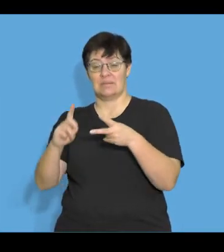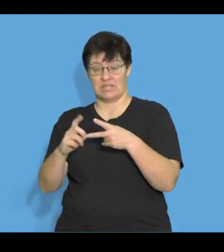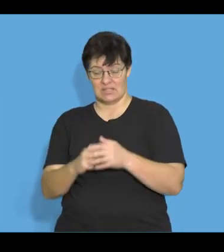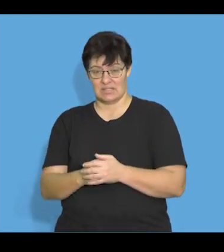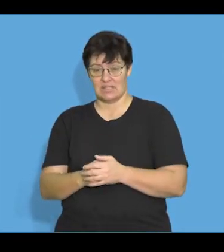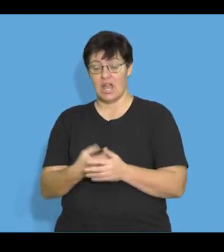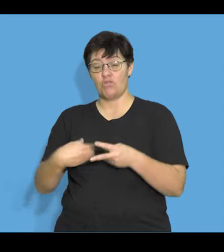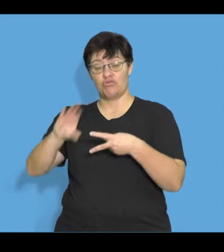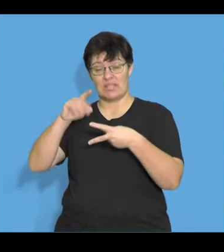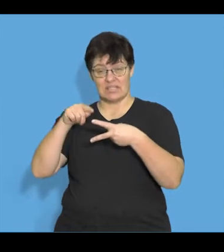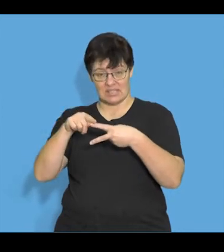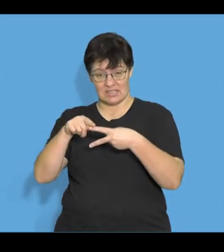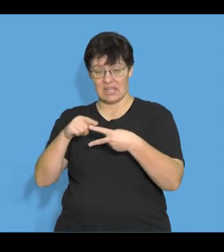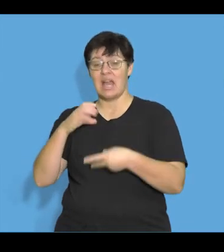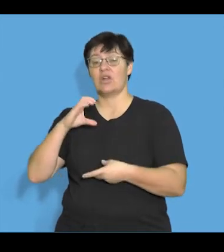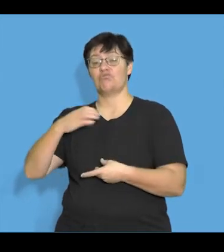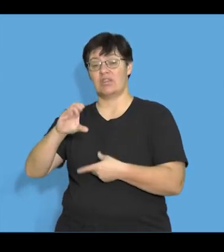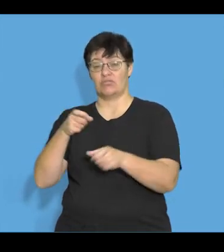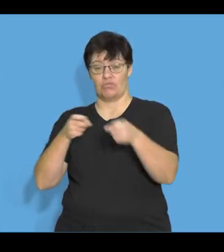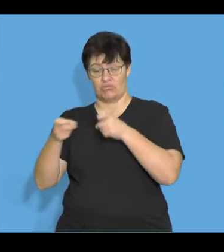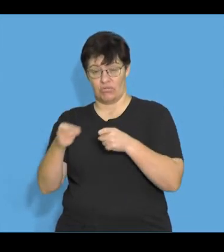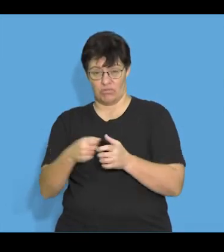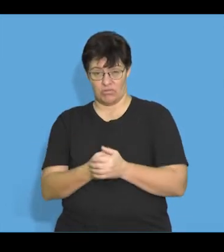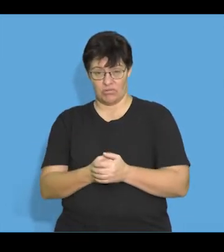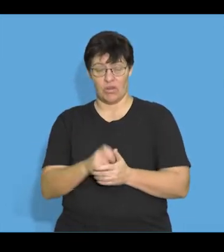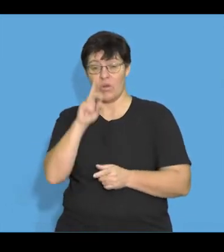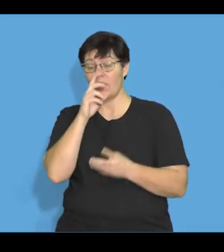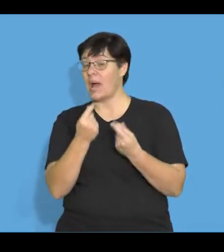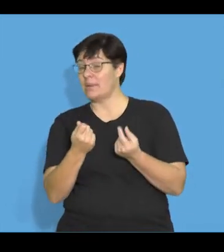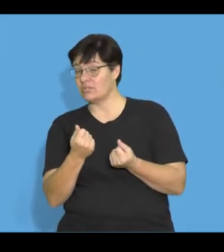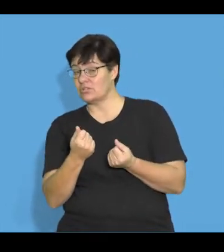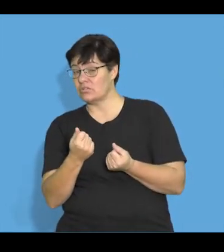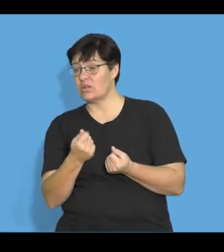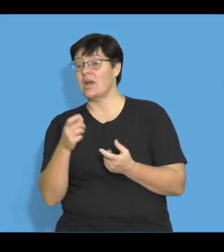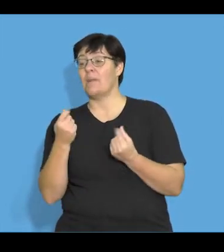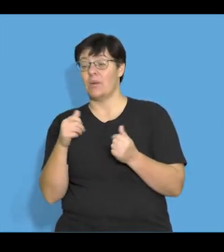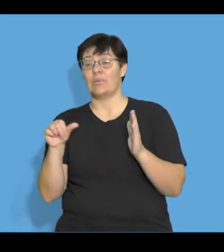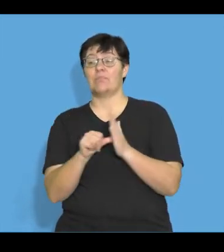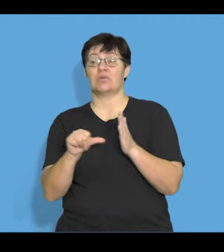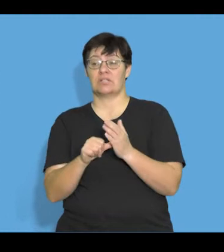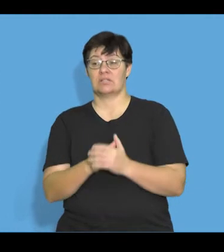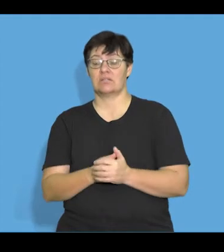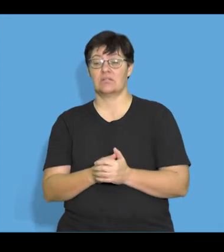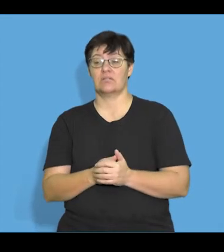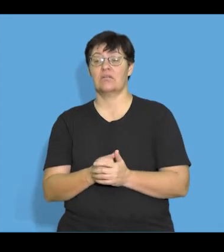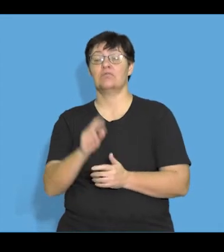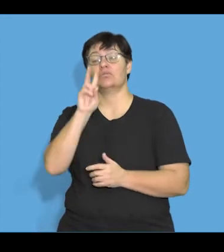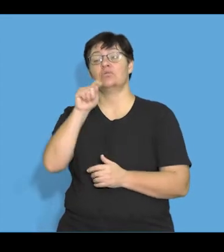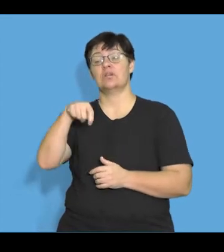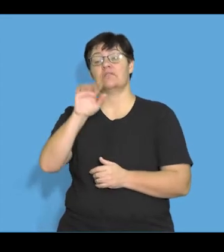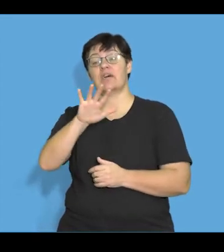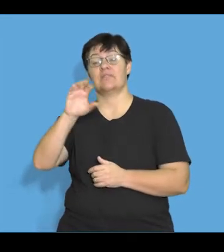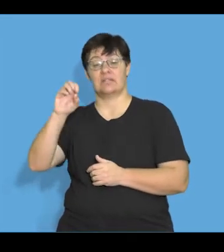credited obviously is creditors control. Look at your amount. Your amount is important. Goods were bought for